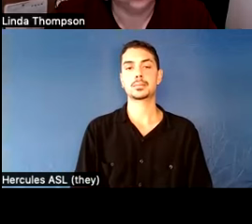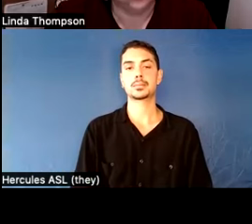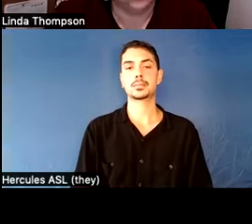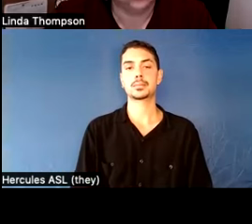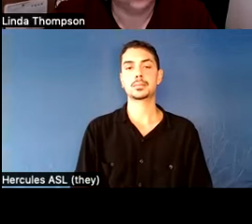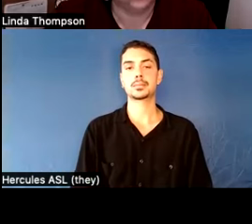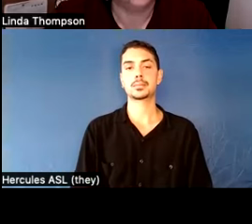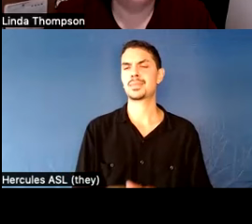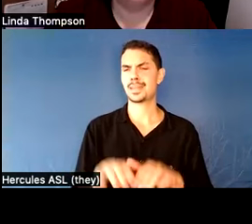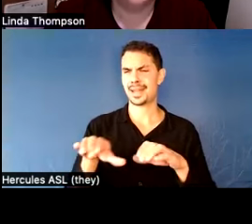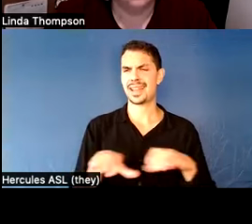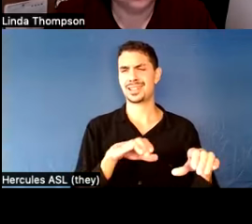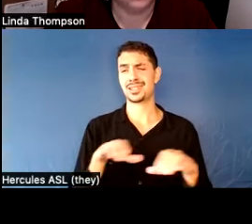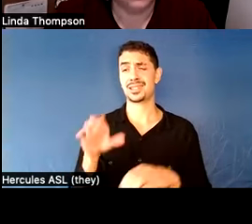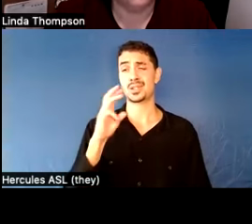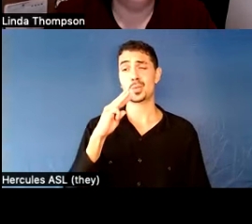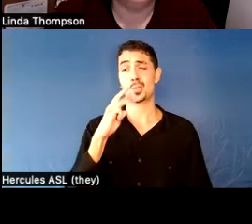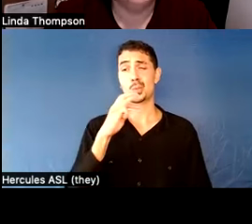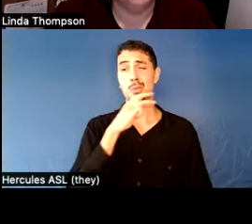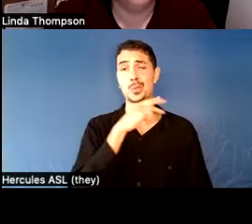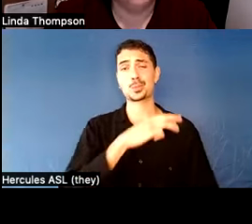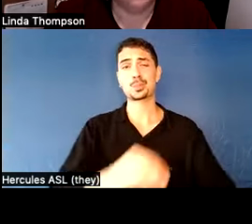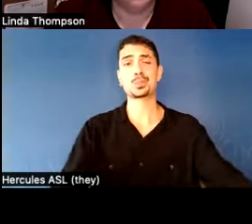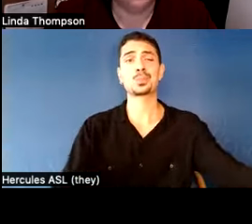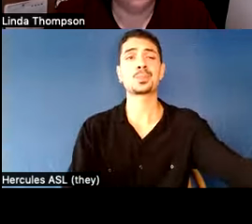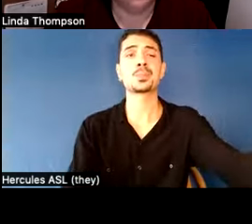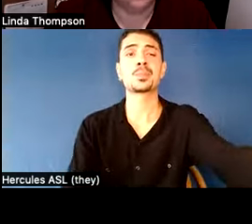Acting weird. Yep.